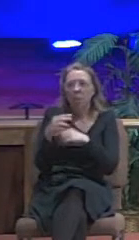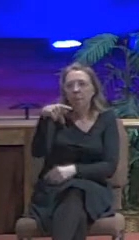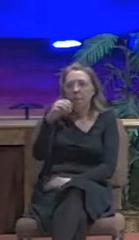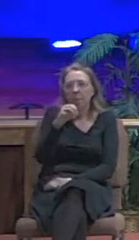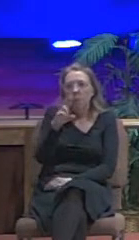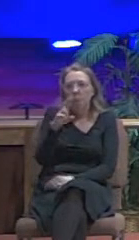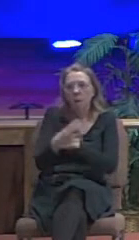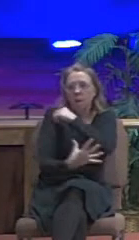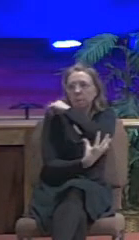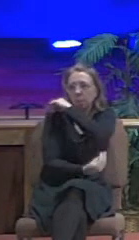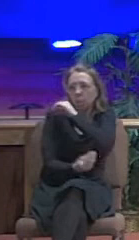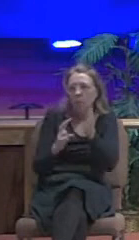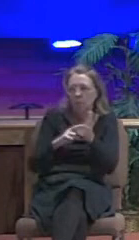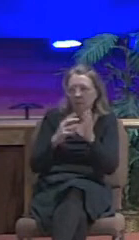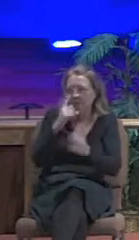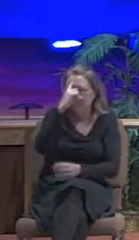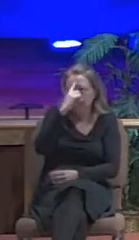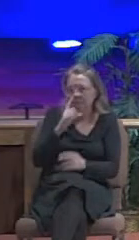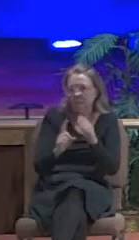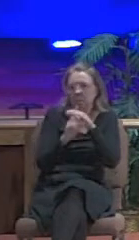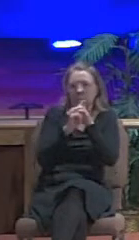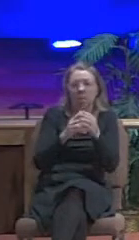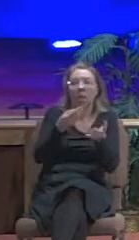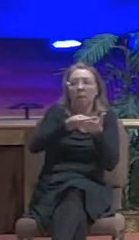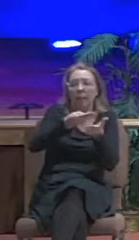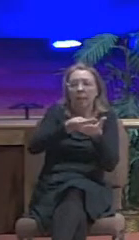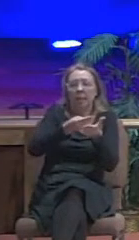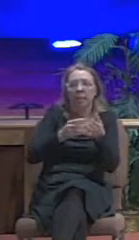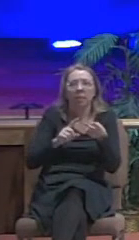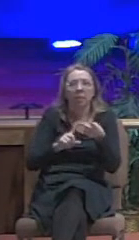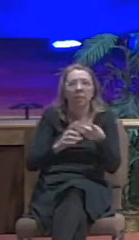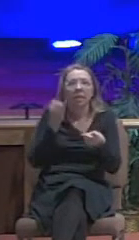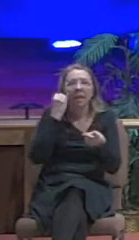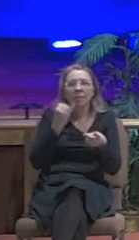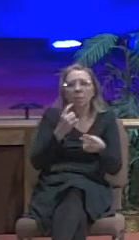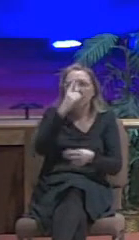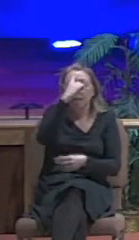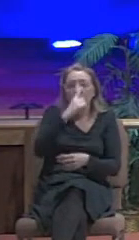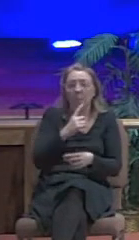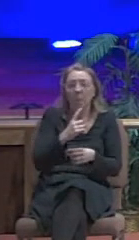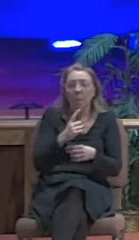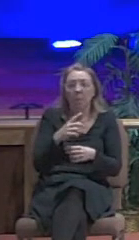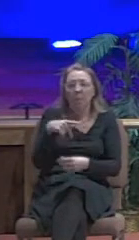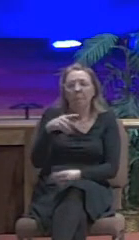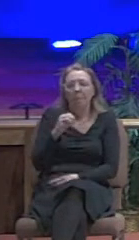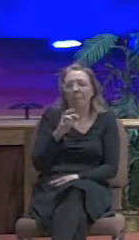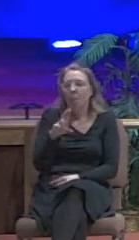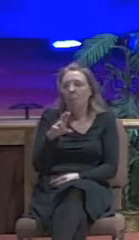Money, okay? And when you hear poor in spirit, what do you think of?